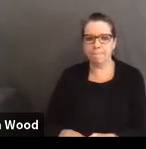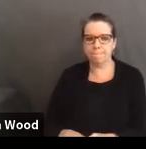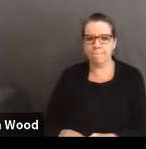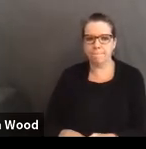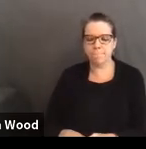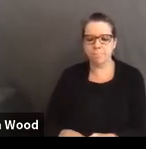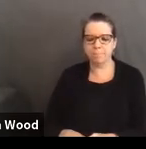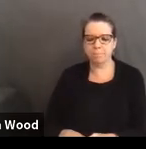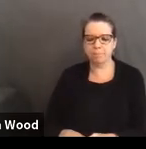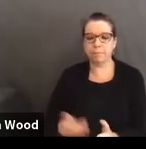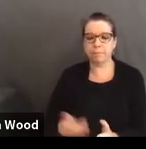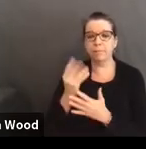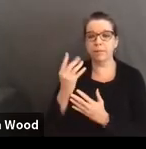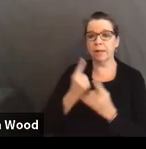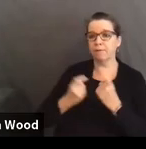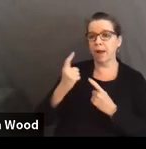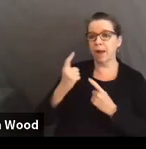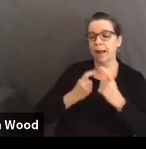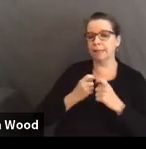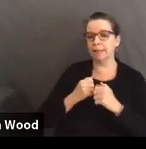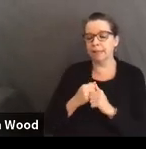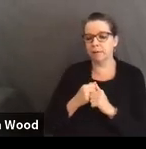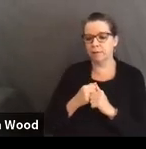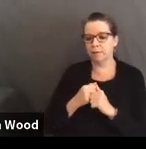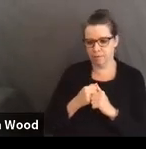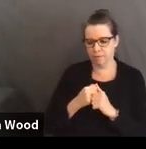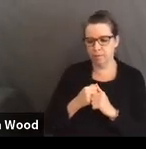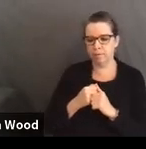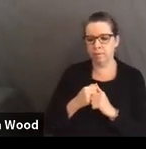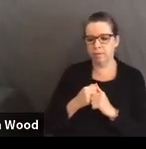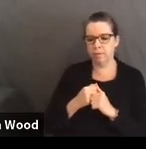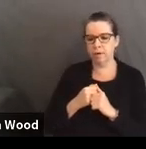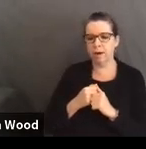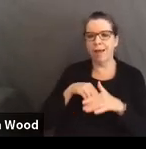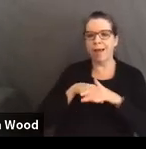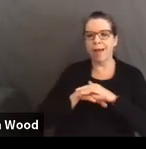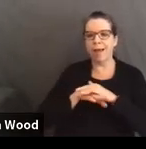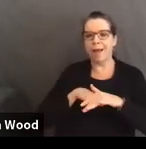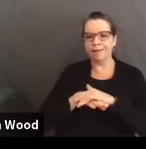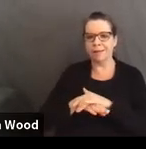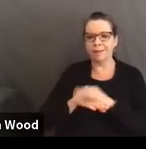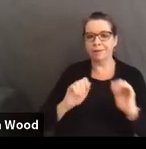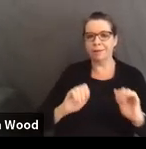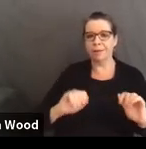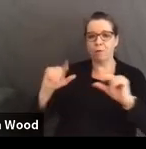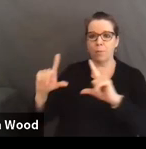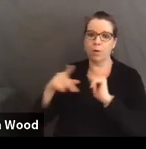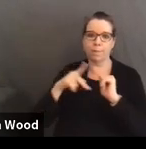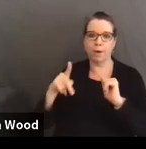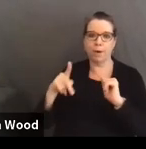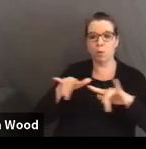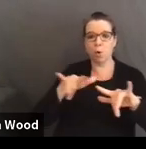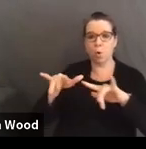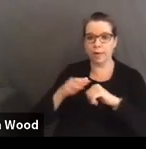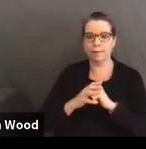I had several people in the questions ask about access to the slides and the recordings. So I